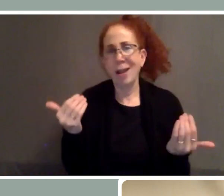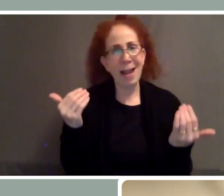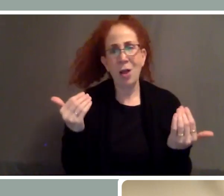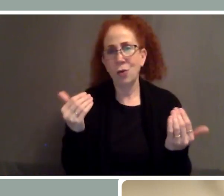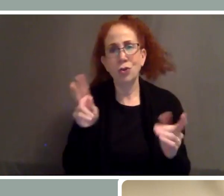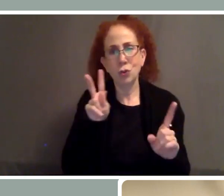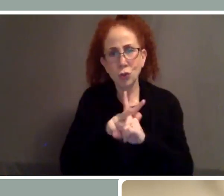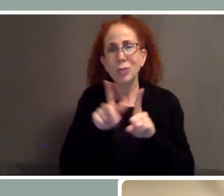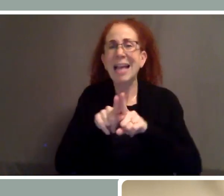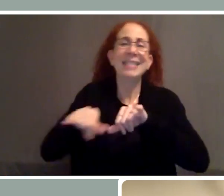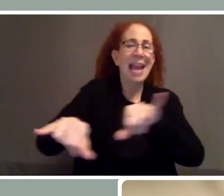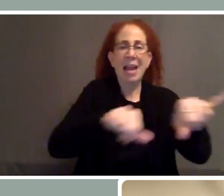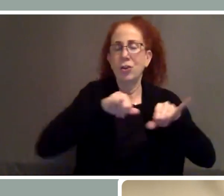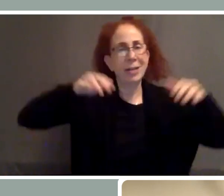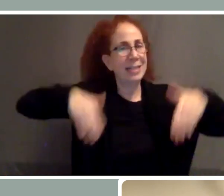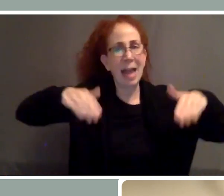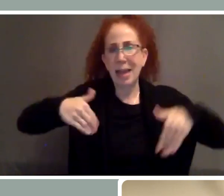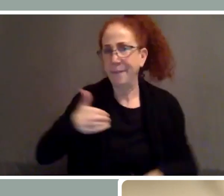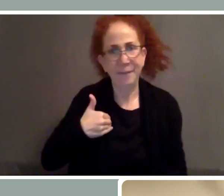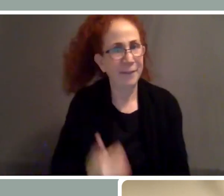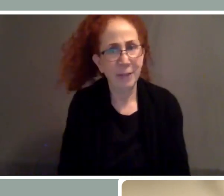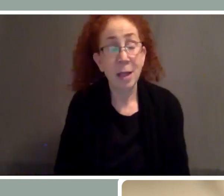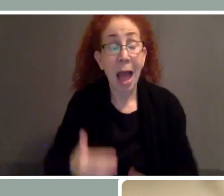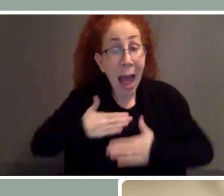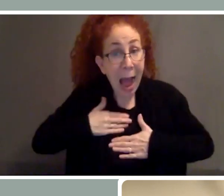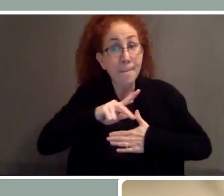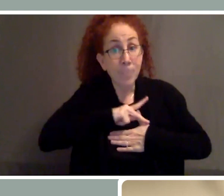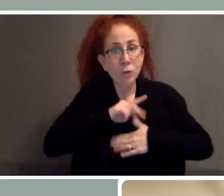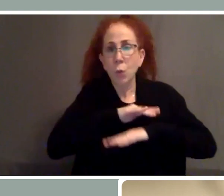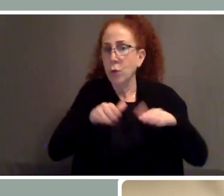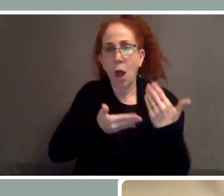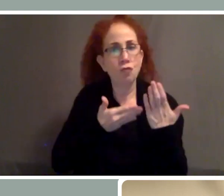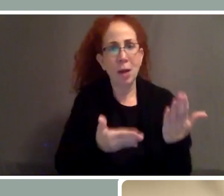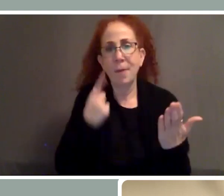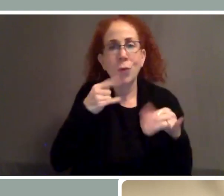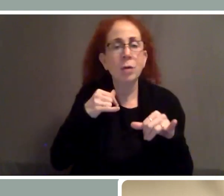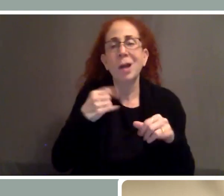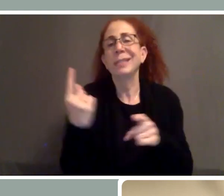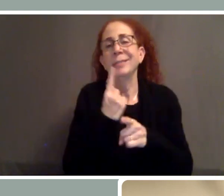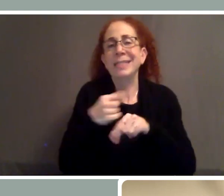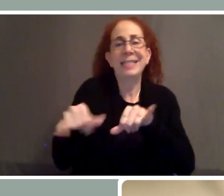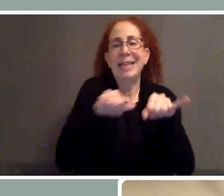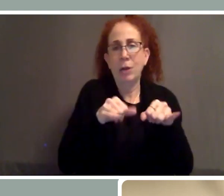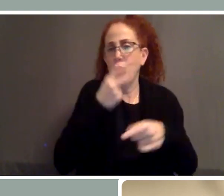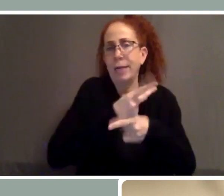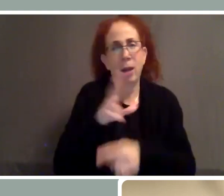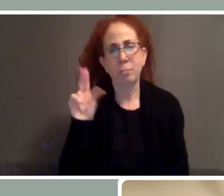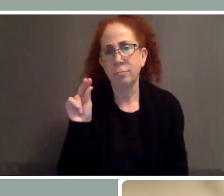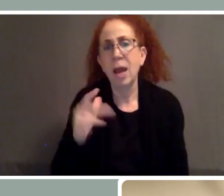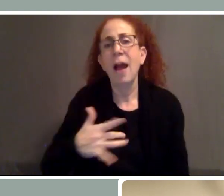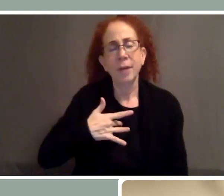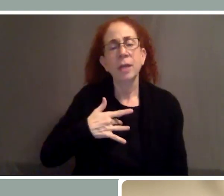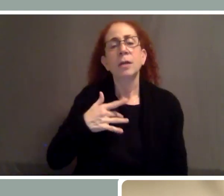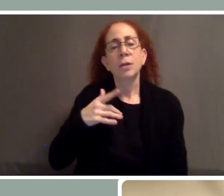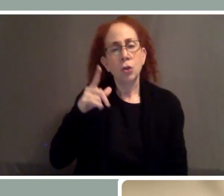using it as standard of care. So I personally would not recommend it for standard of care. I think that it's something that needs to be done